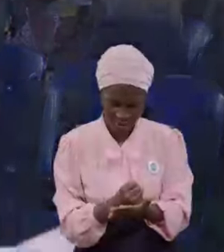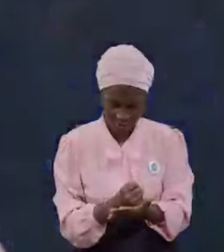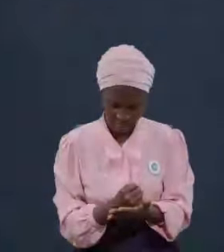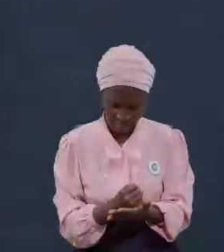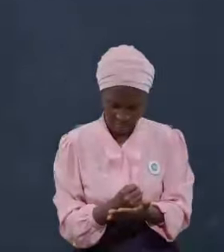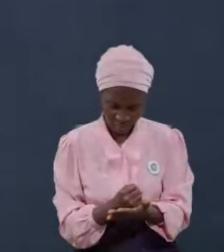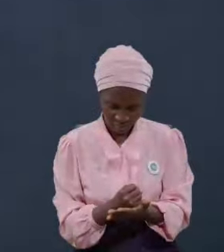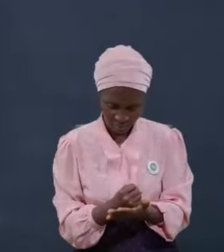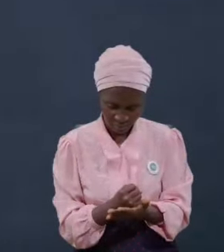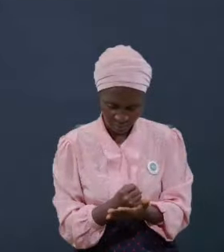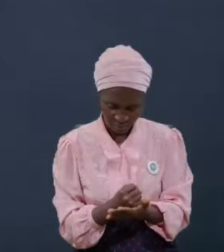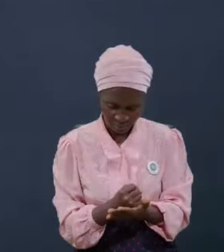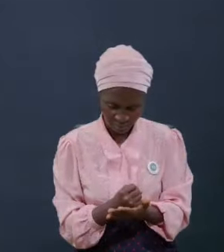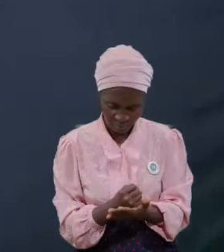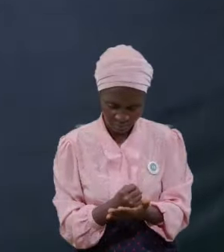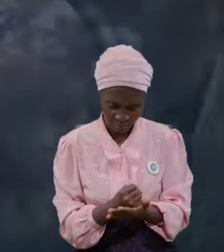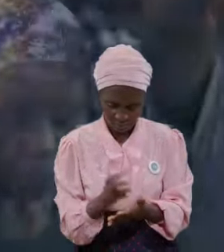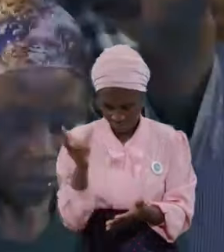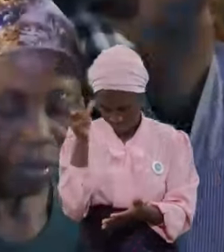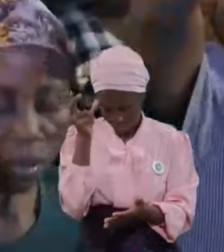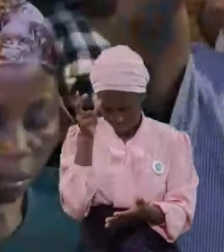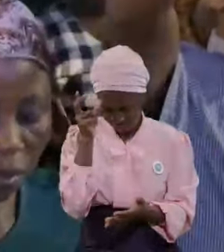Satan, pack your load and go.